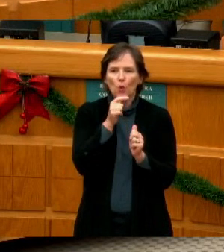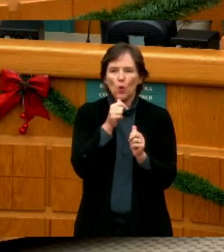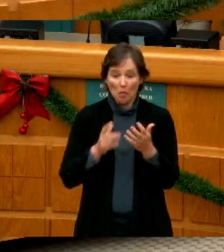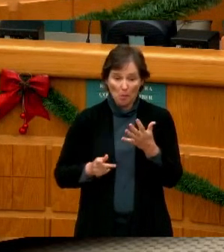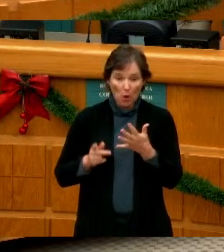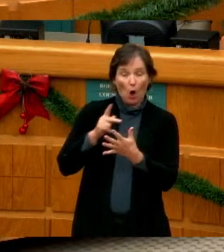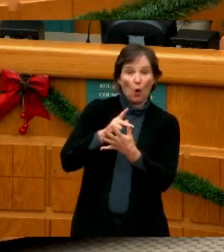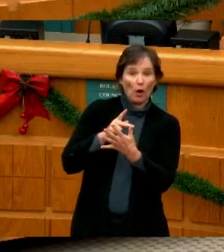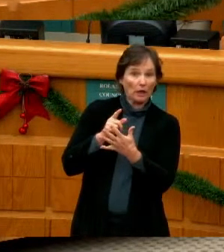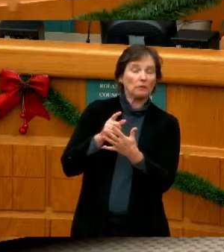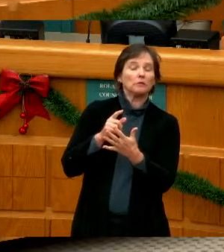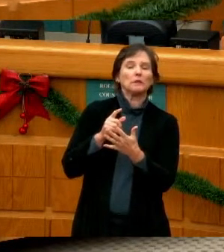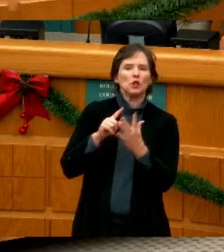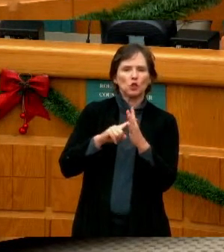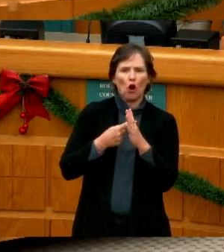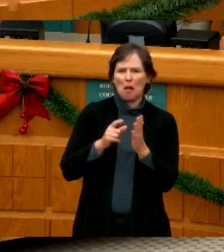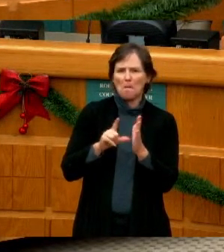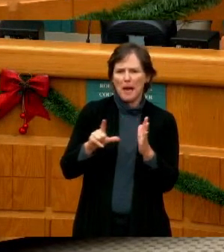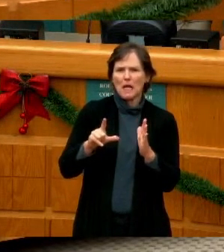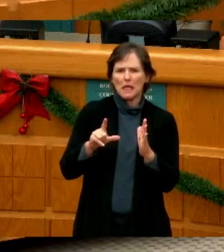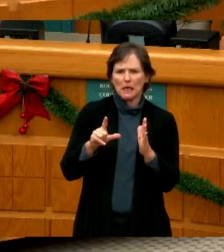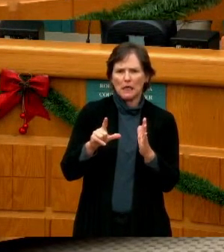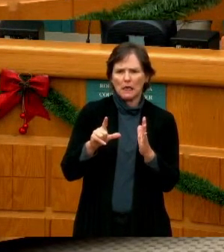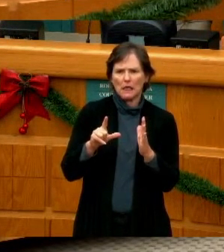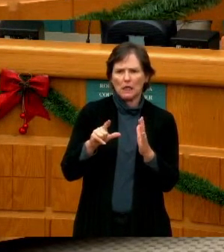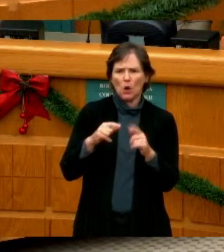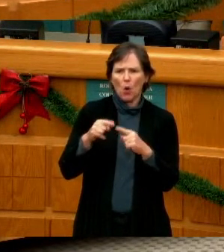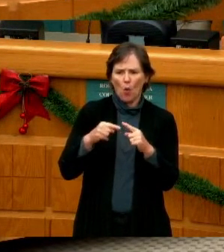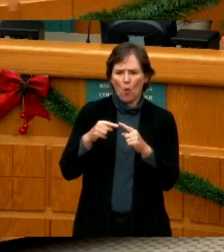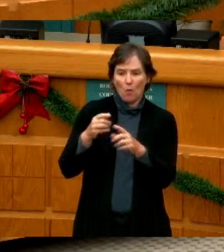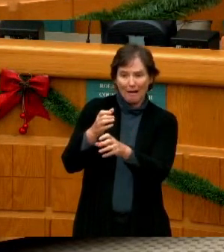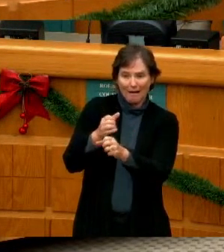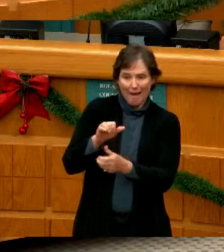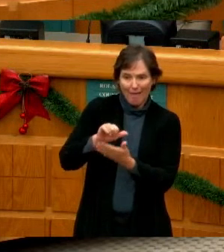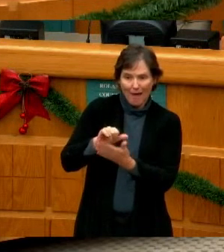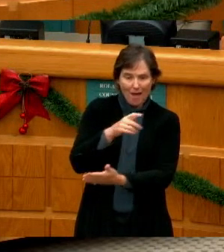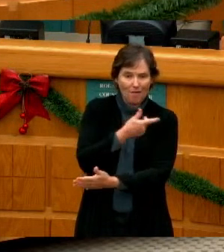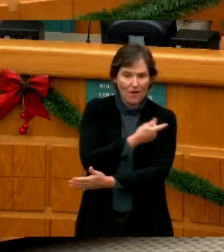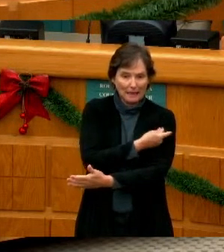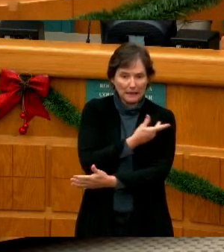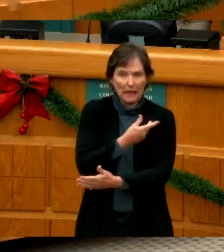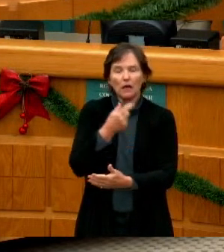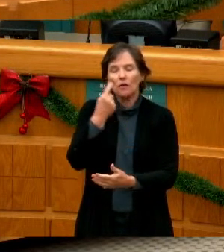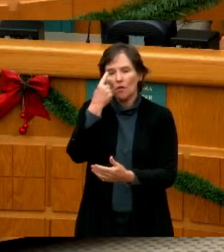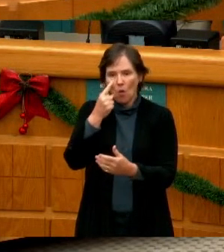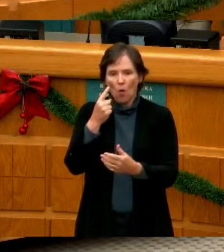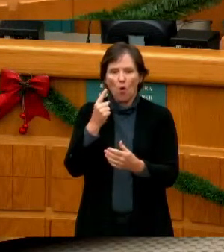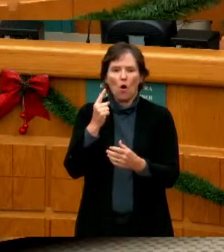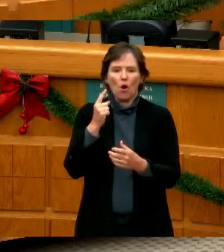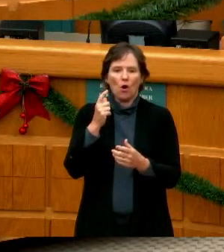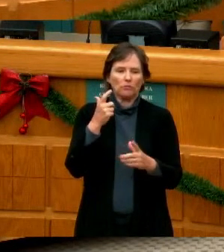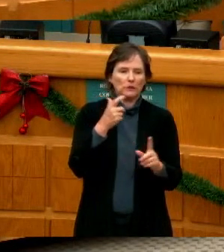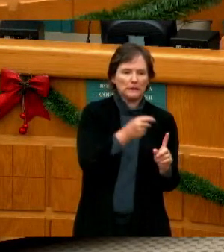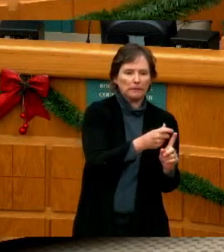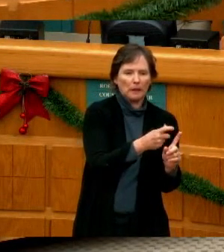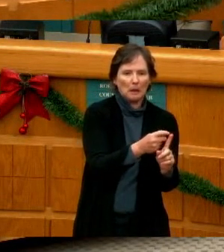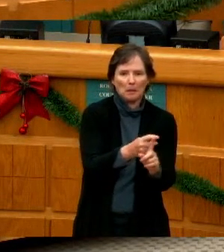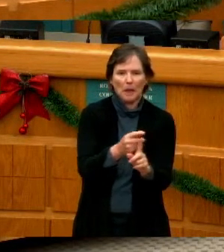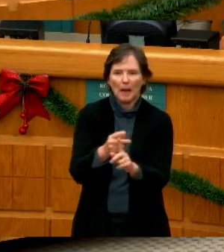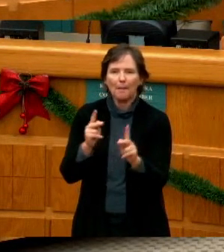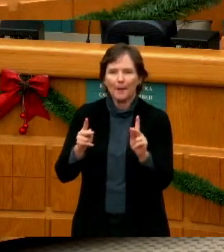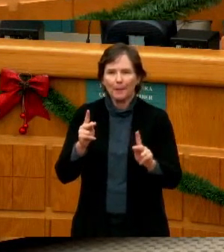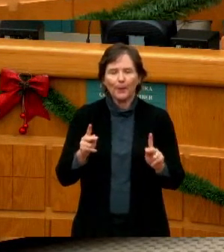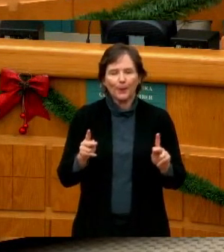begin just right away meeting the needs of the people in the health industry as well in terms